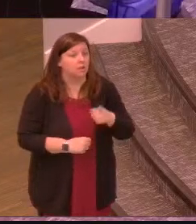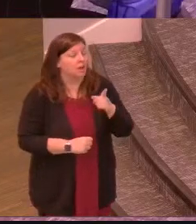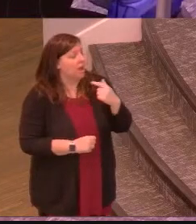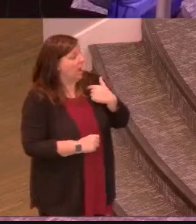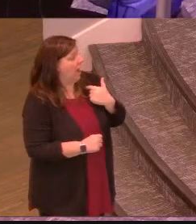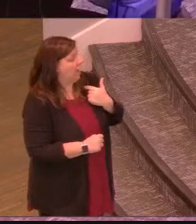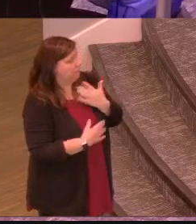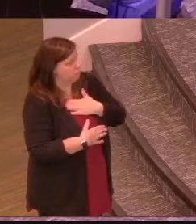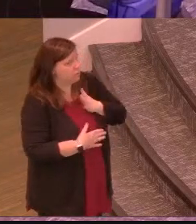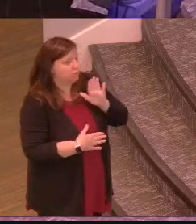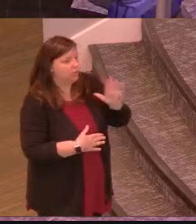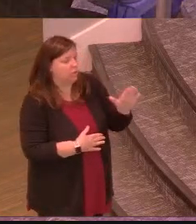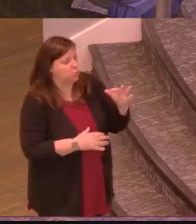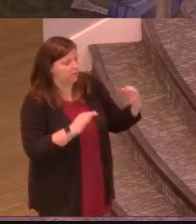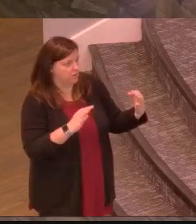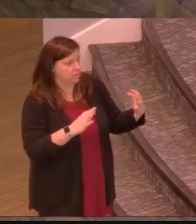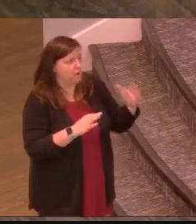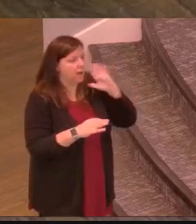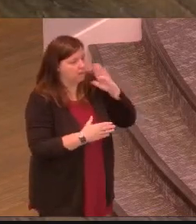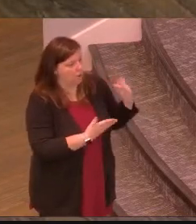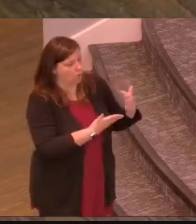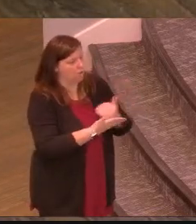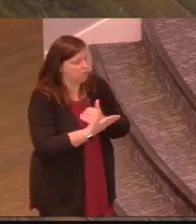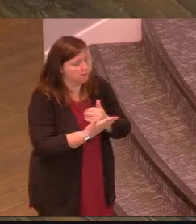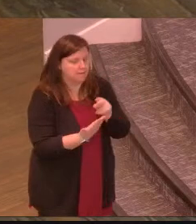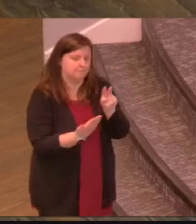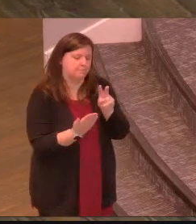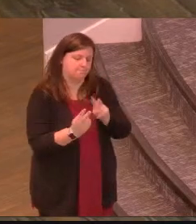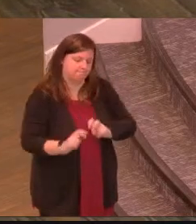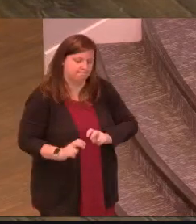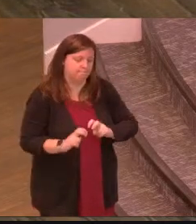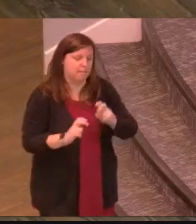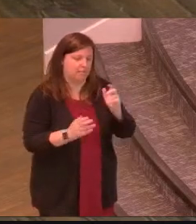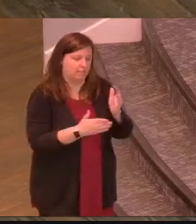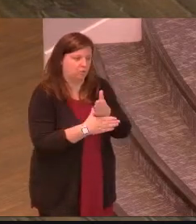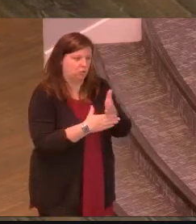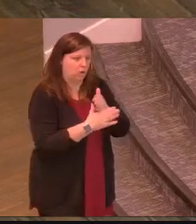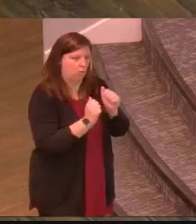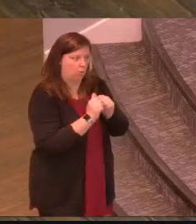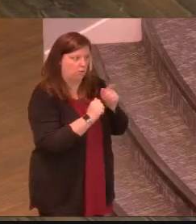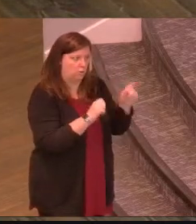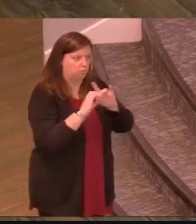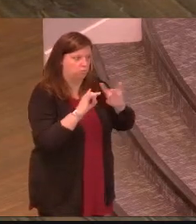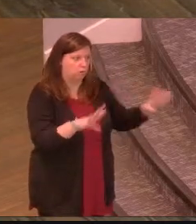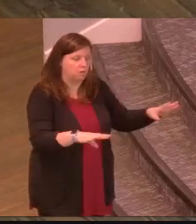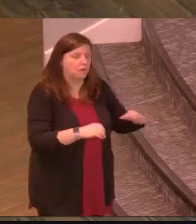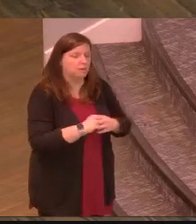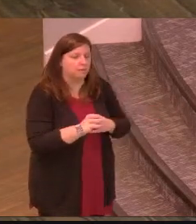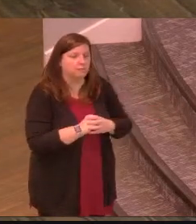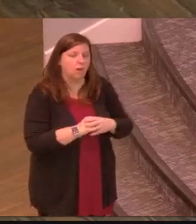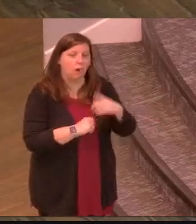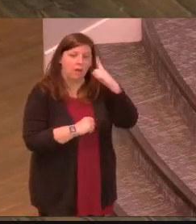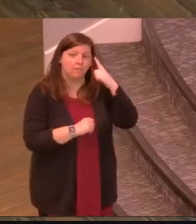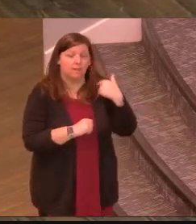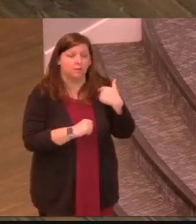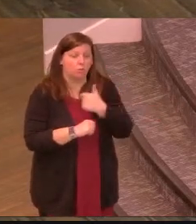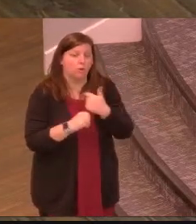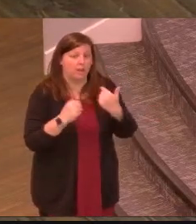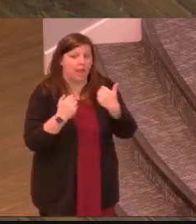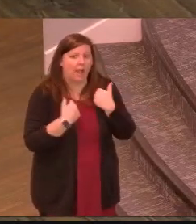your feedback. I will, of course, type it up and share it back with you all. I think we have a running start, at least on the school calendar